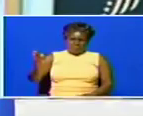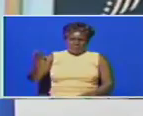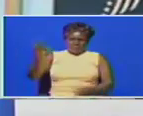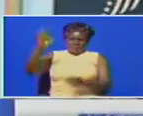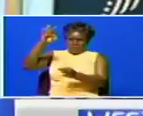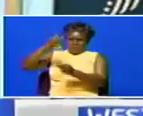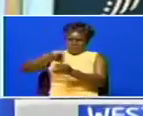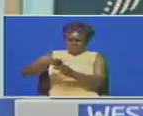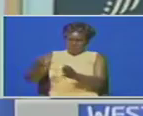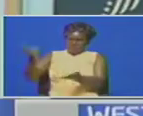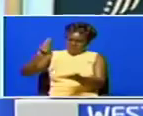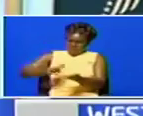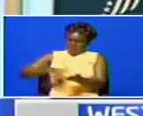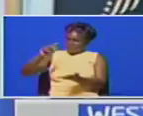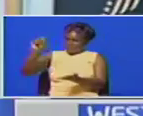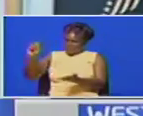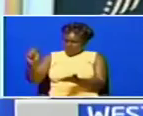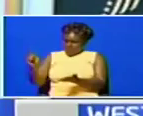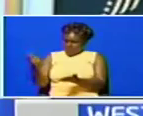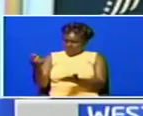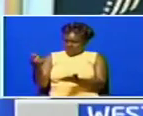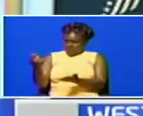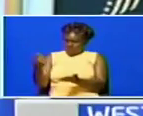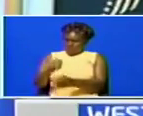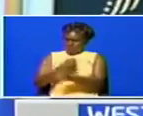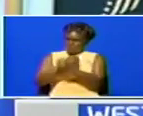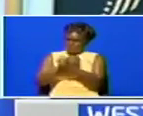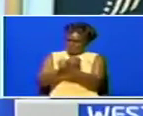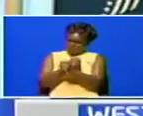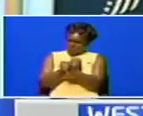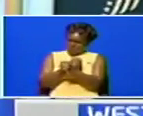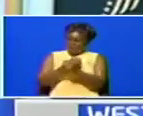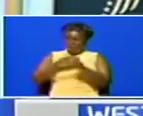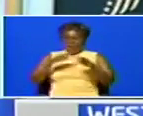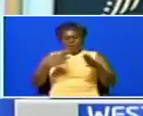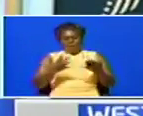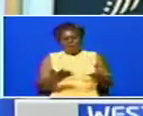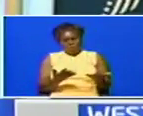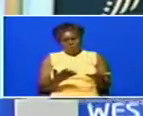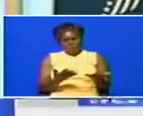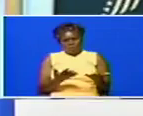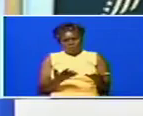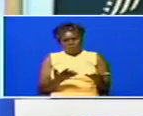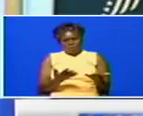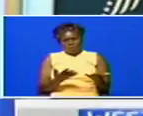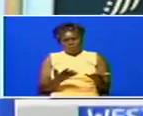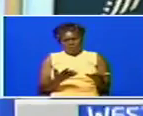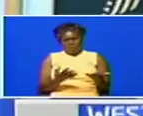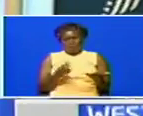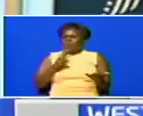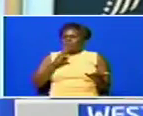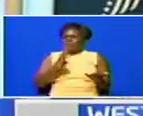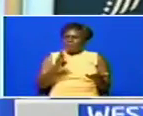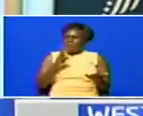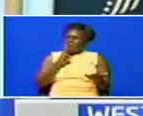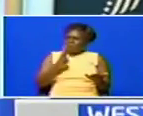of registered Kenyans has been protected or is being or will be